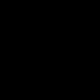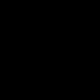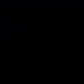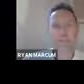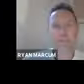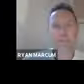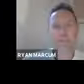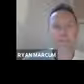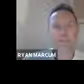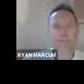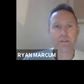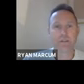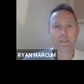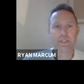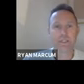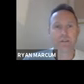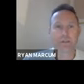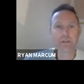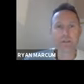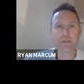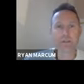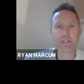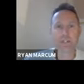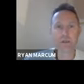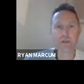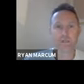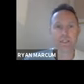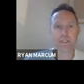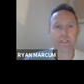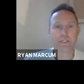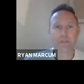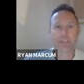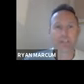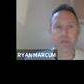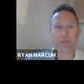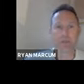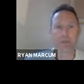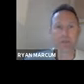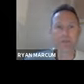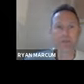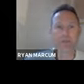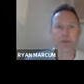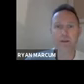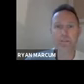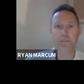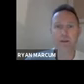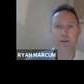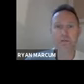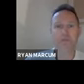Ms. Moore is asking or saying in the chat, I would love to see a transportation employee of the month spot